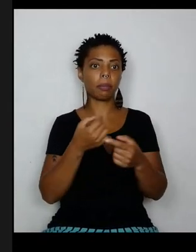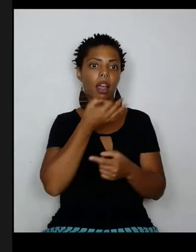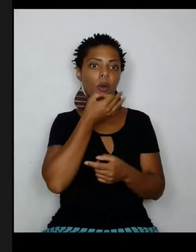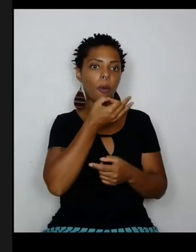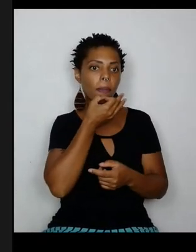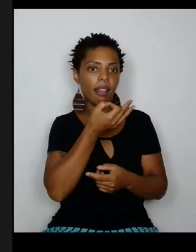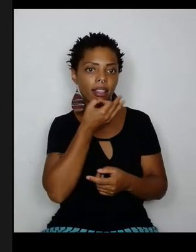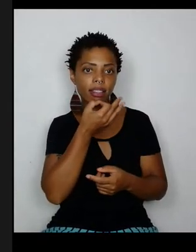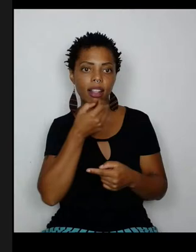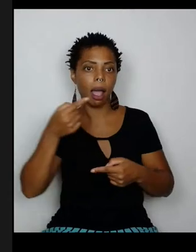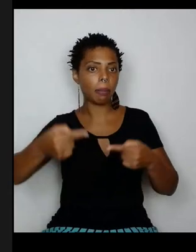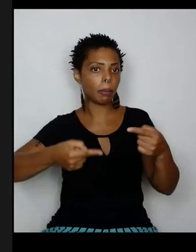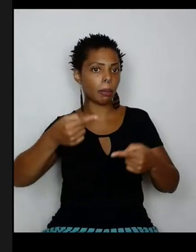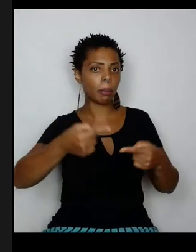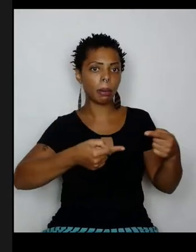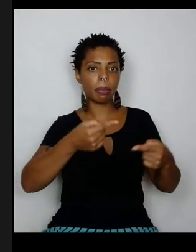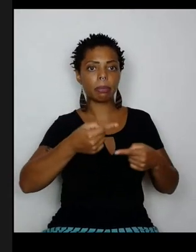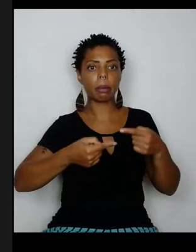well